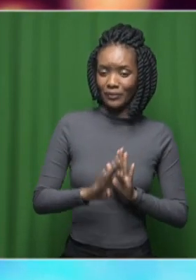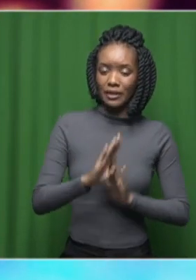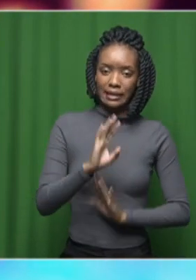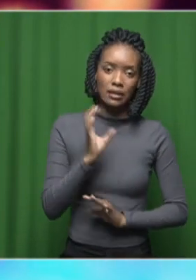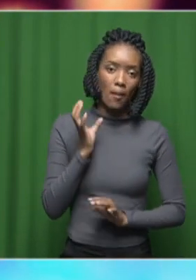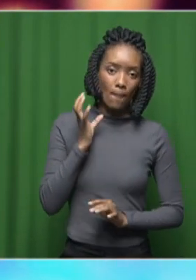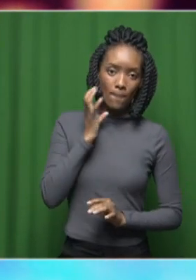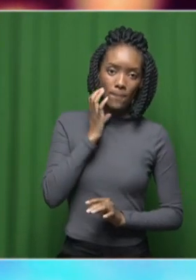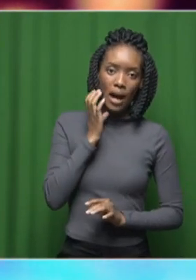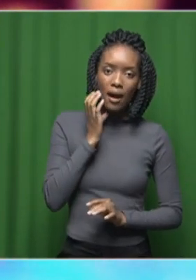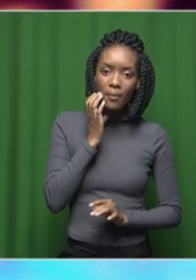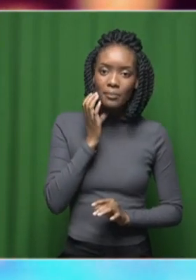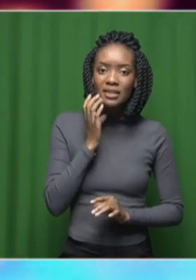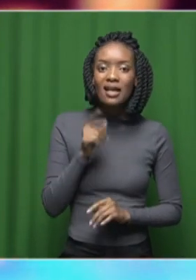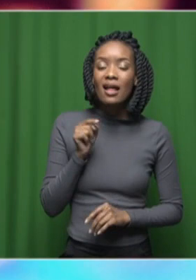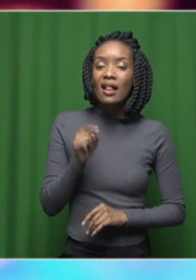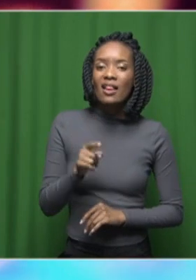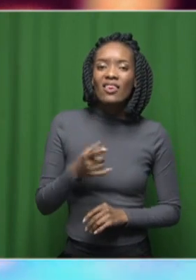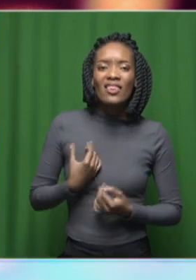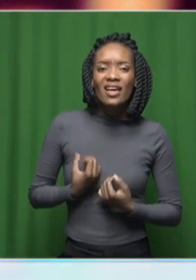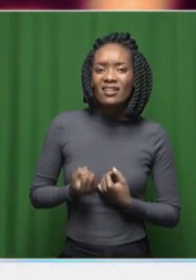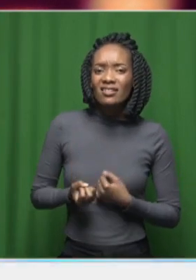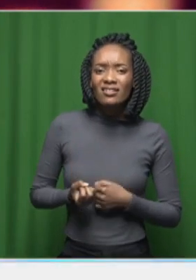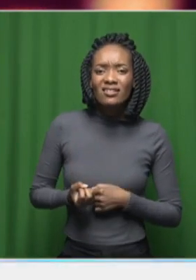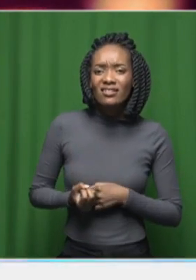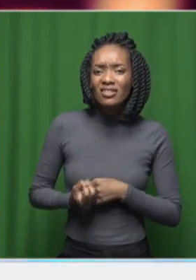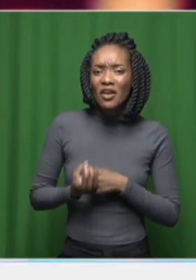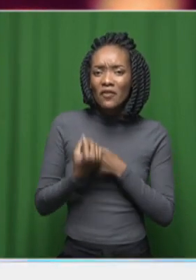course, an acute viral infection caused by the